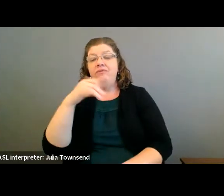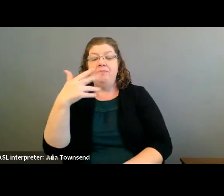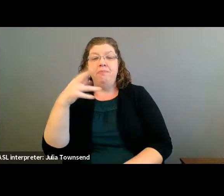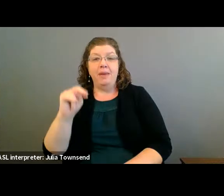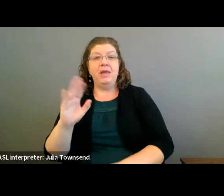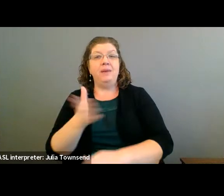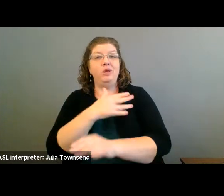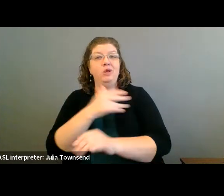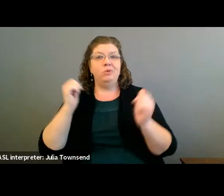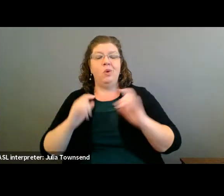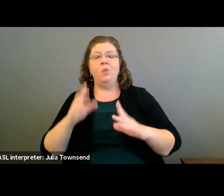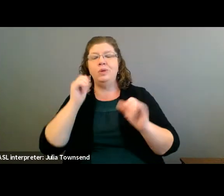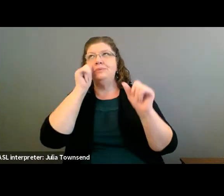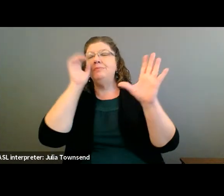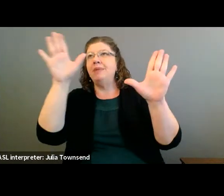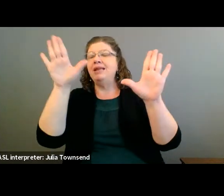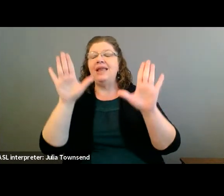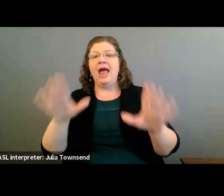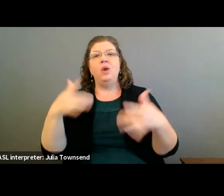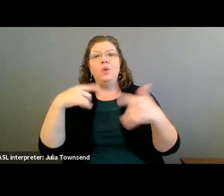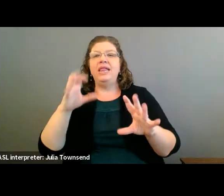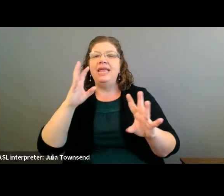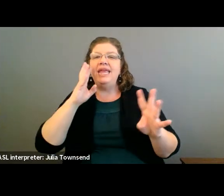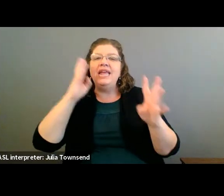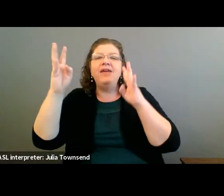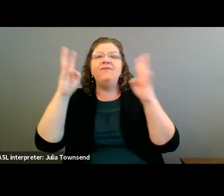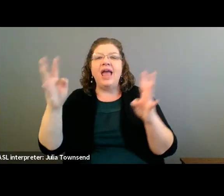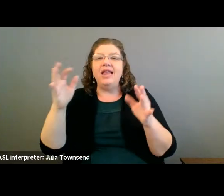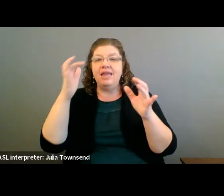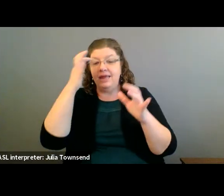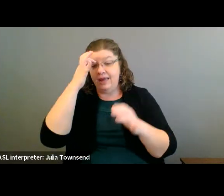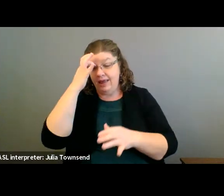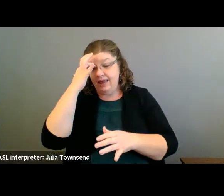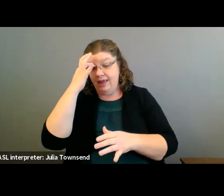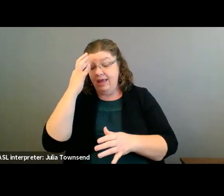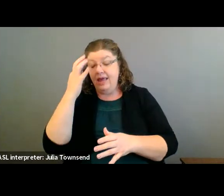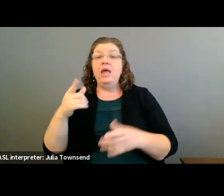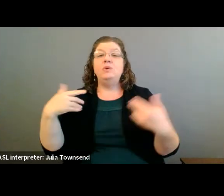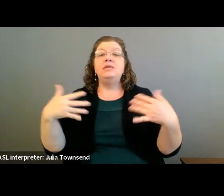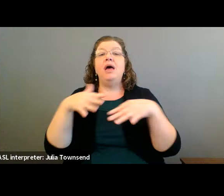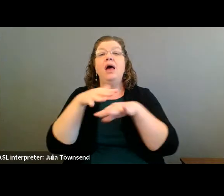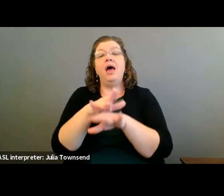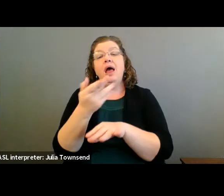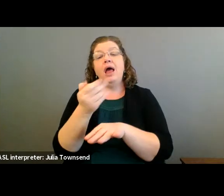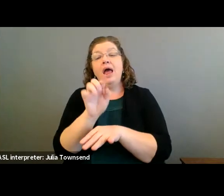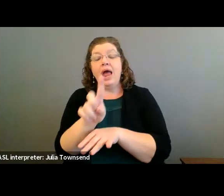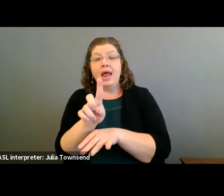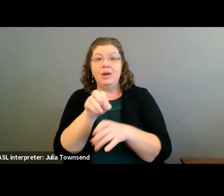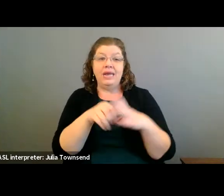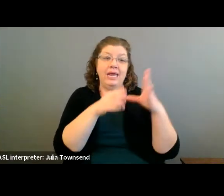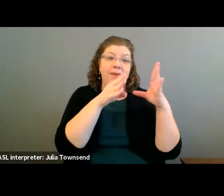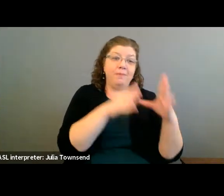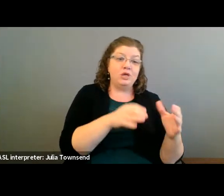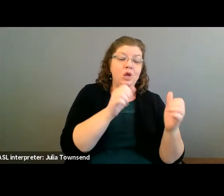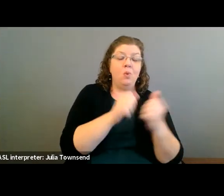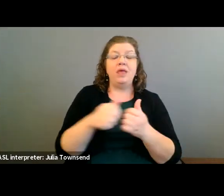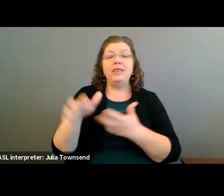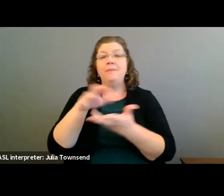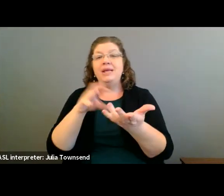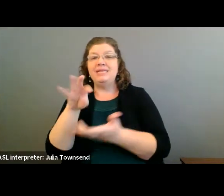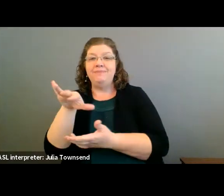spectacular event. Totally innovative in that it was a hybrid production that included in person with mixed media